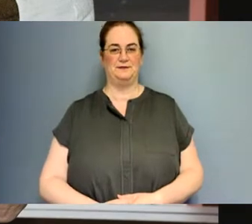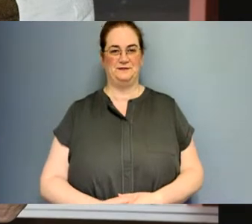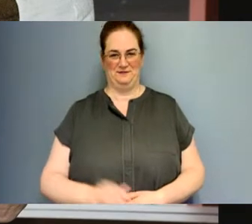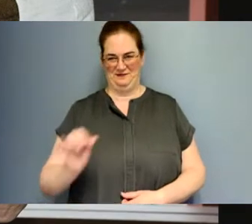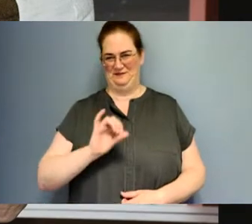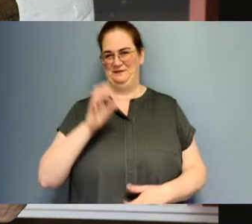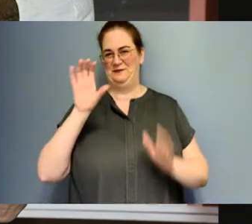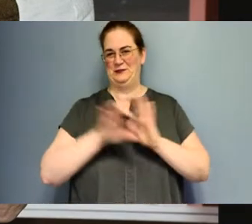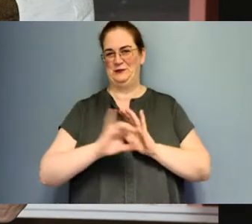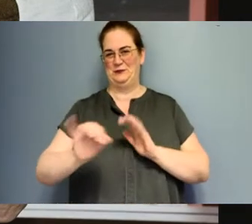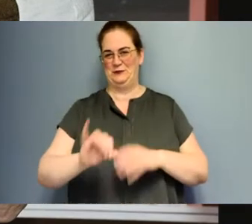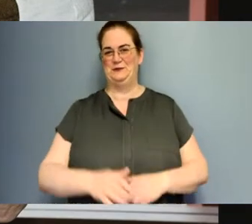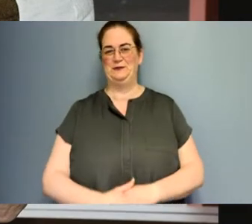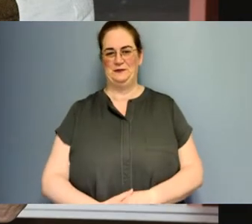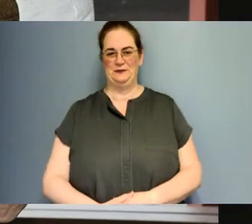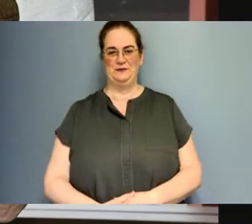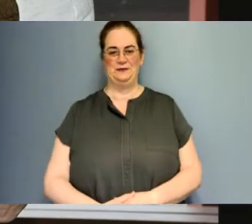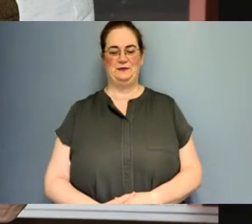Jeannie.